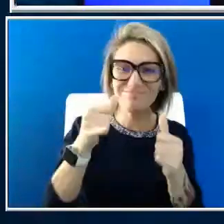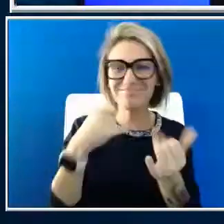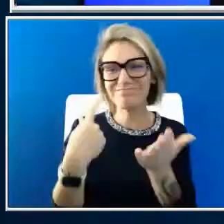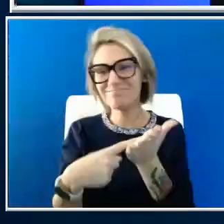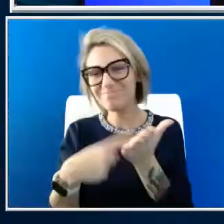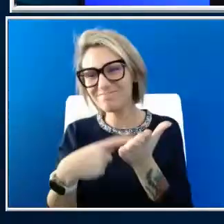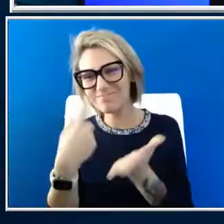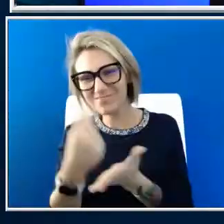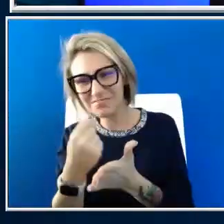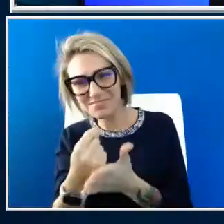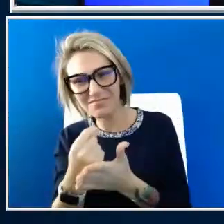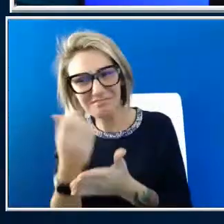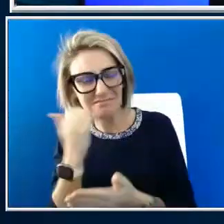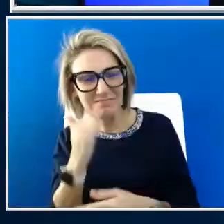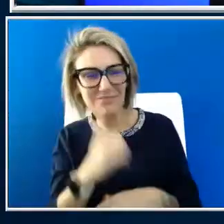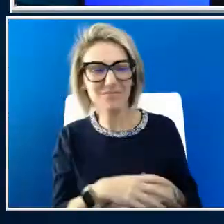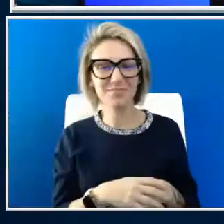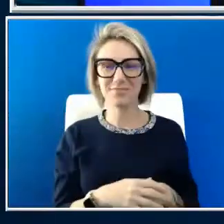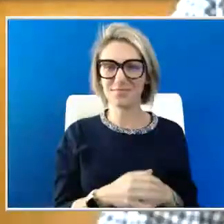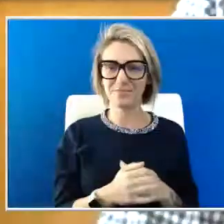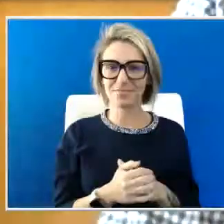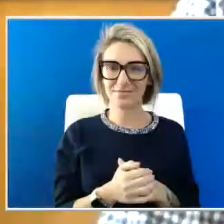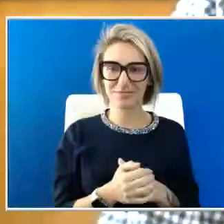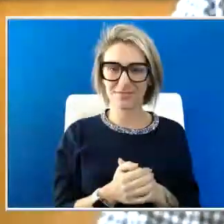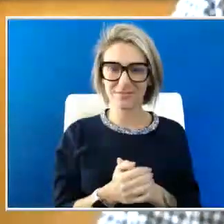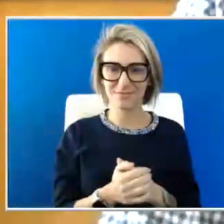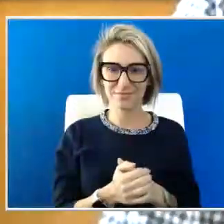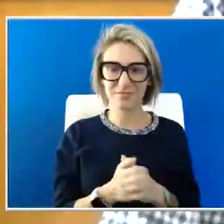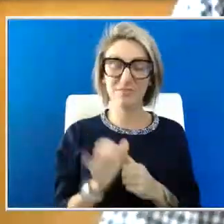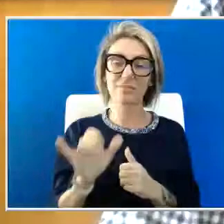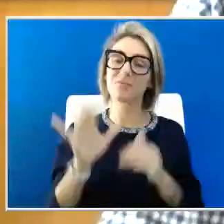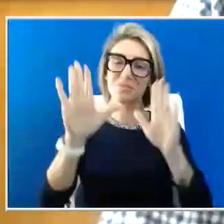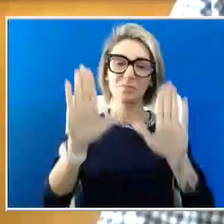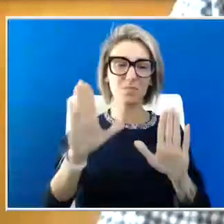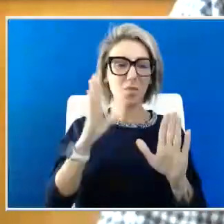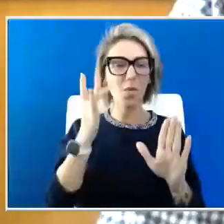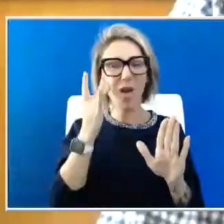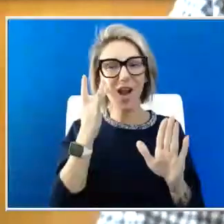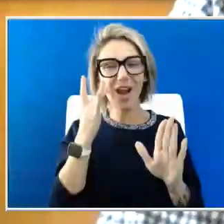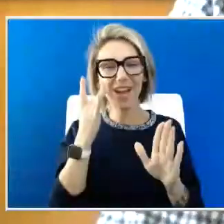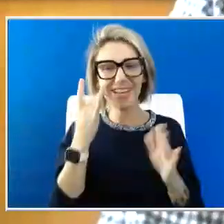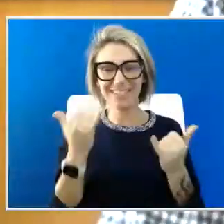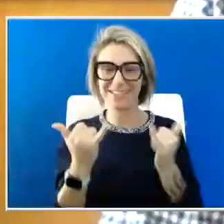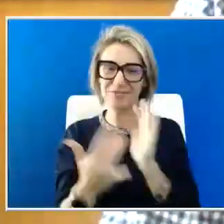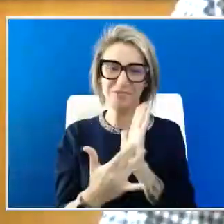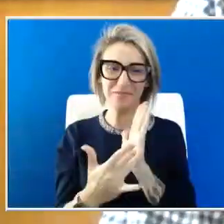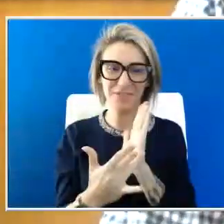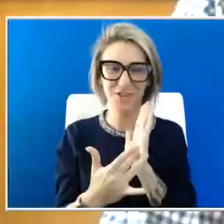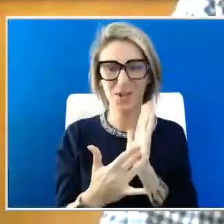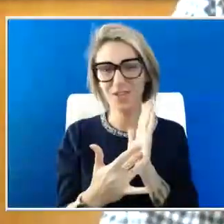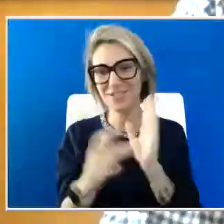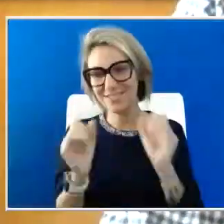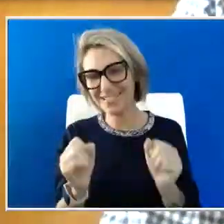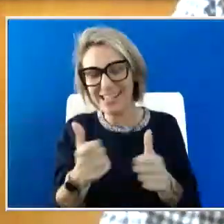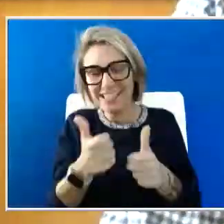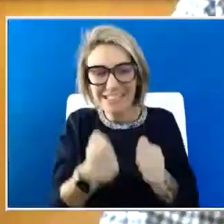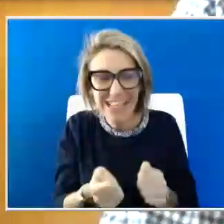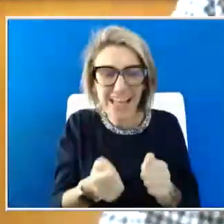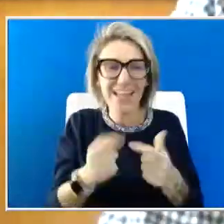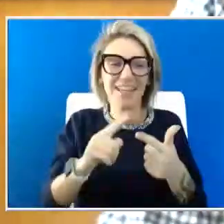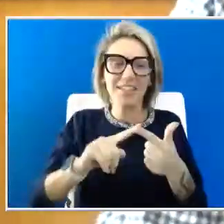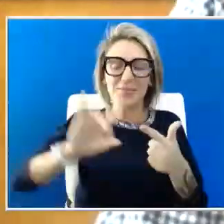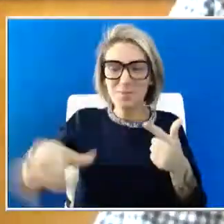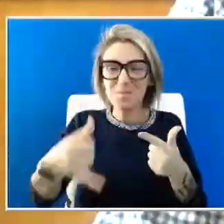day? Well, you know, it was great because, of course, now technology, you can text, you can pick up